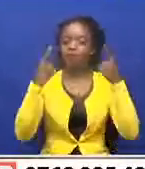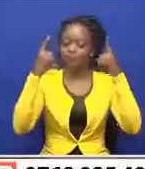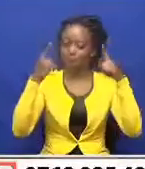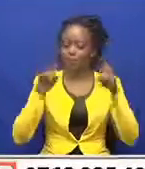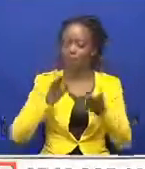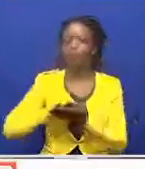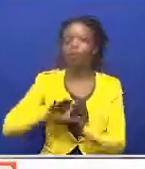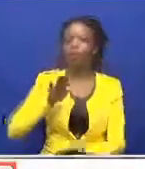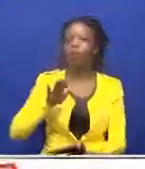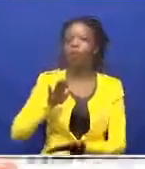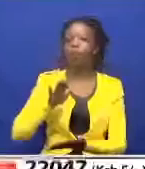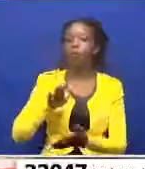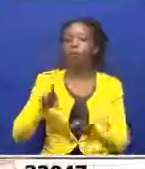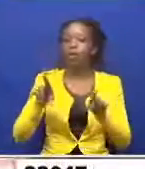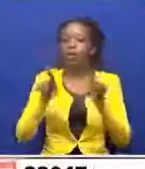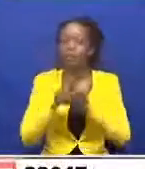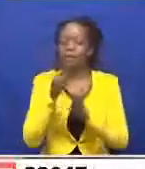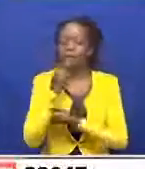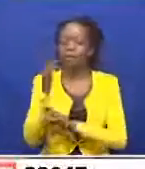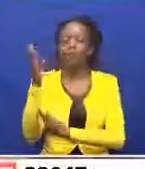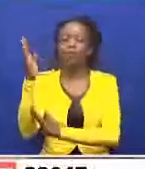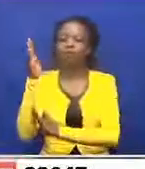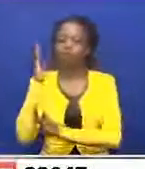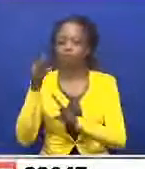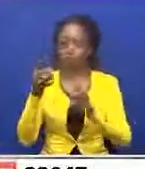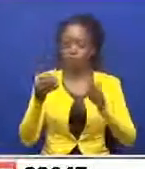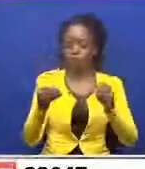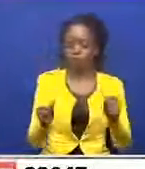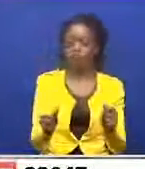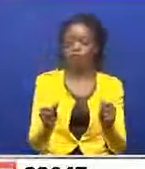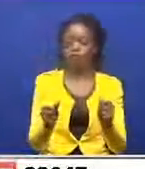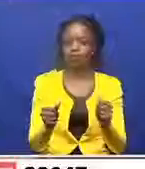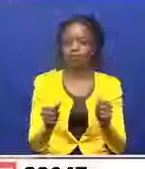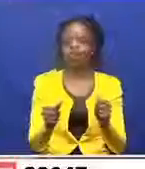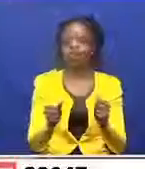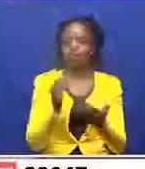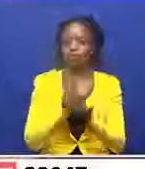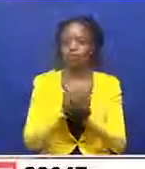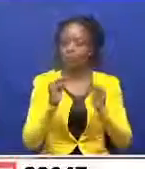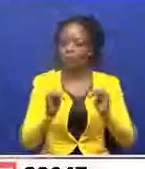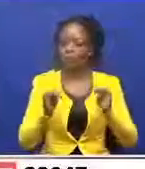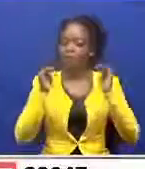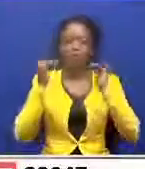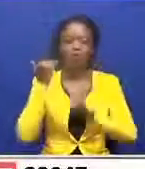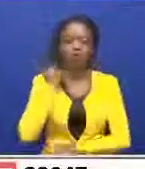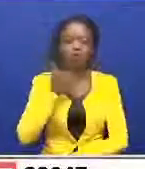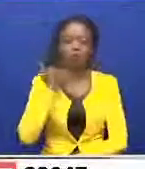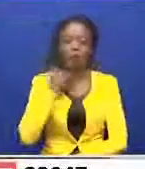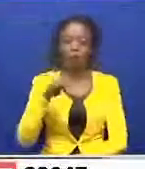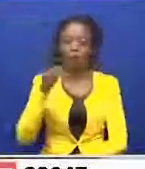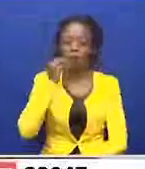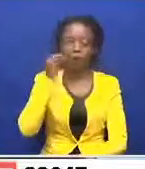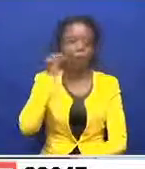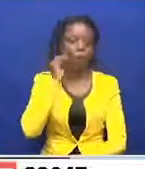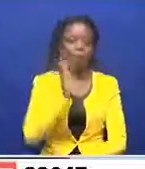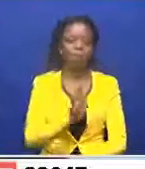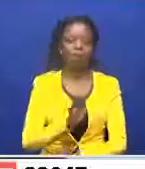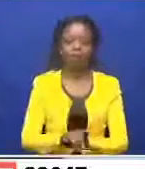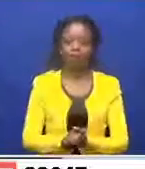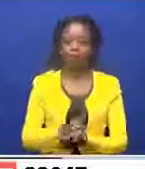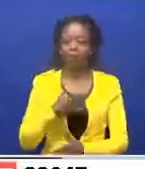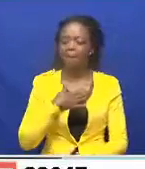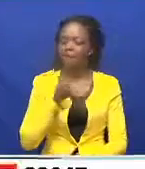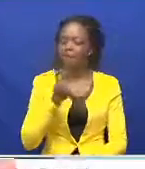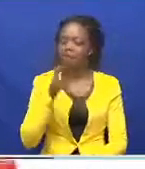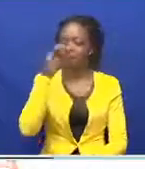successes. They acknowledge that the security solution has alleviated their burglary fears at their home. Niliona kaa ni mchezo